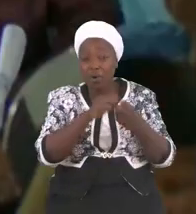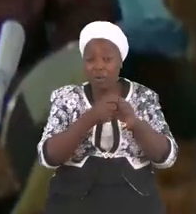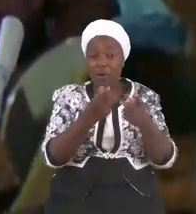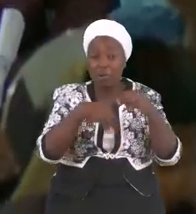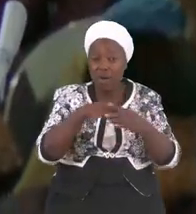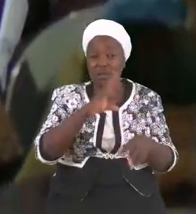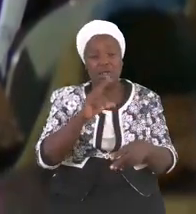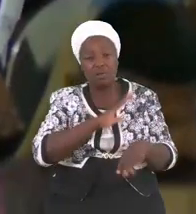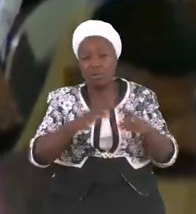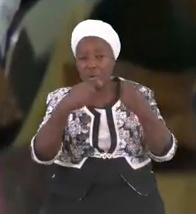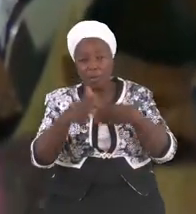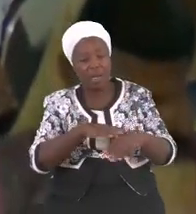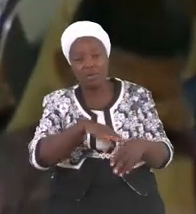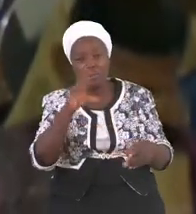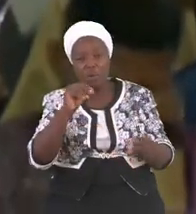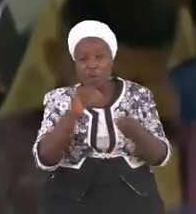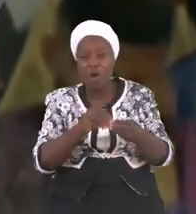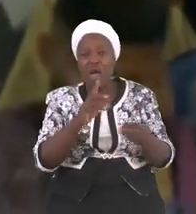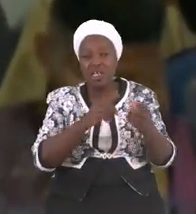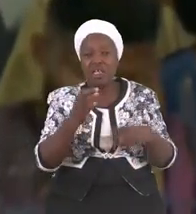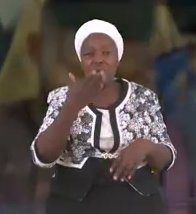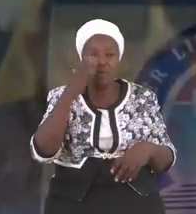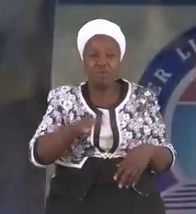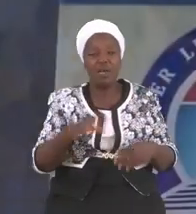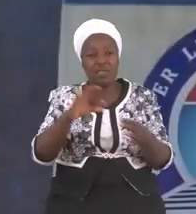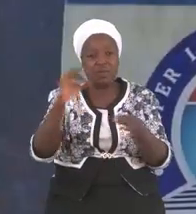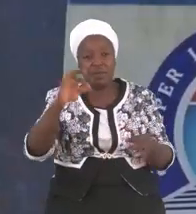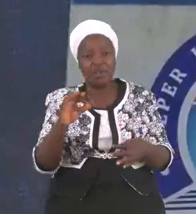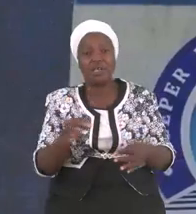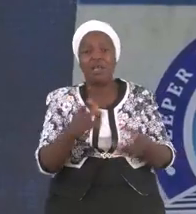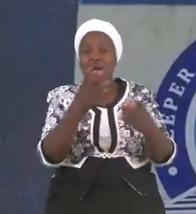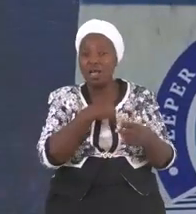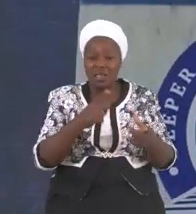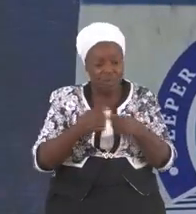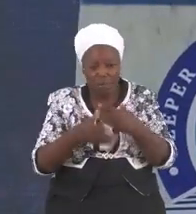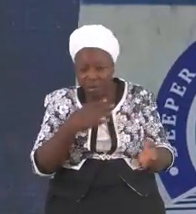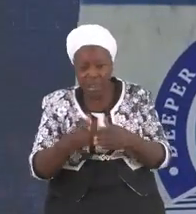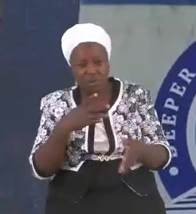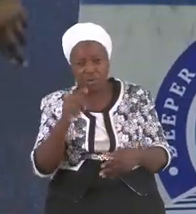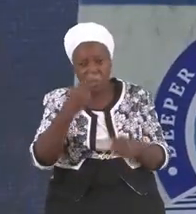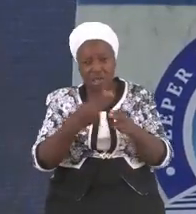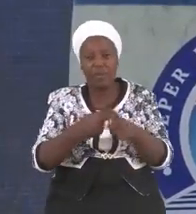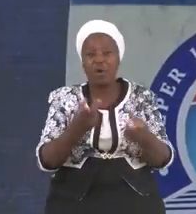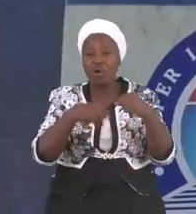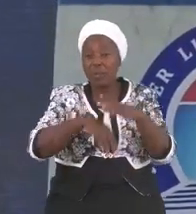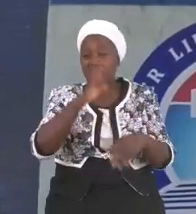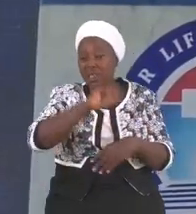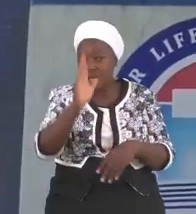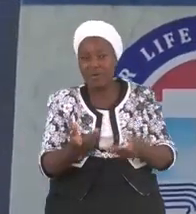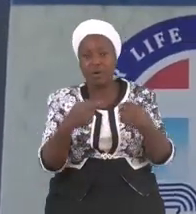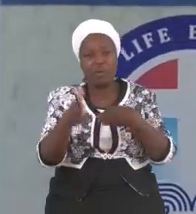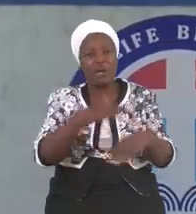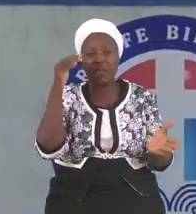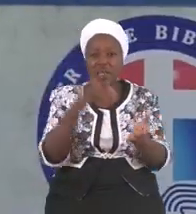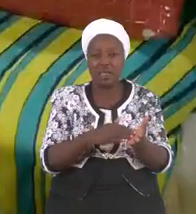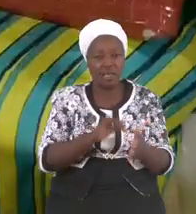anymore. Evil power, evil spirit, charm or curse, come out and never come back again. I see